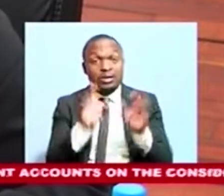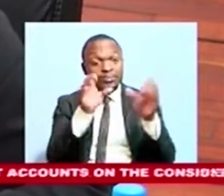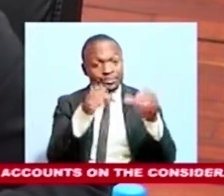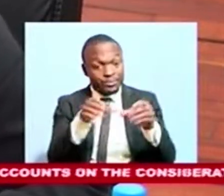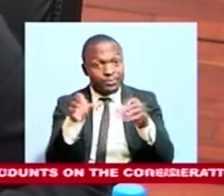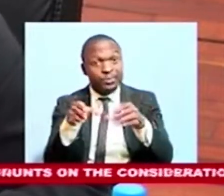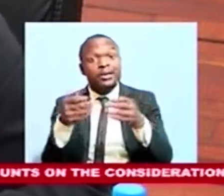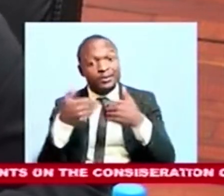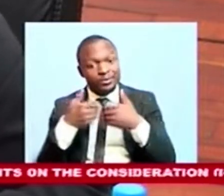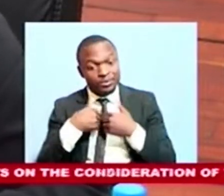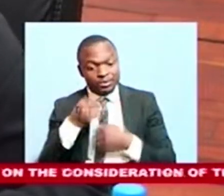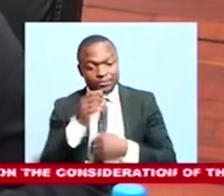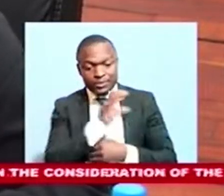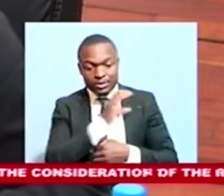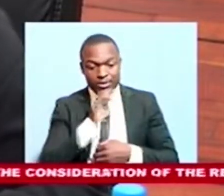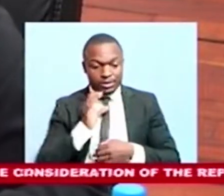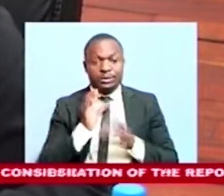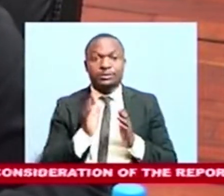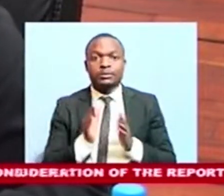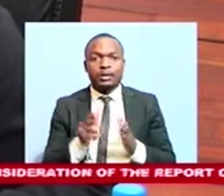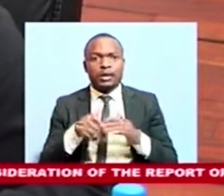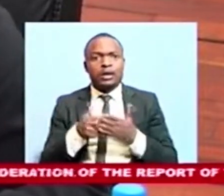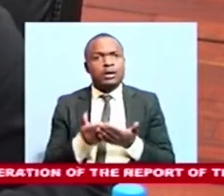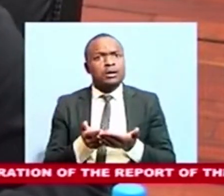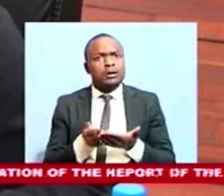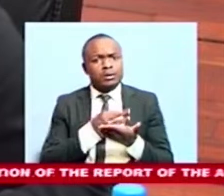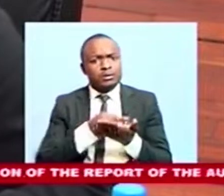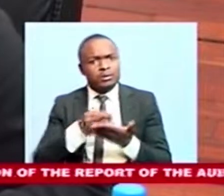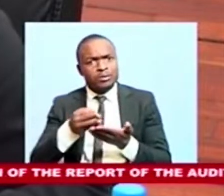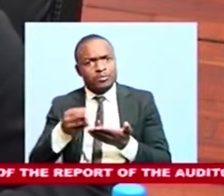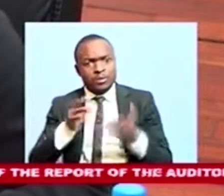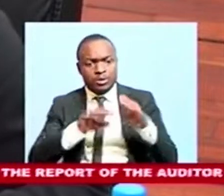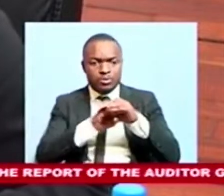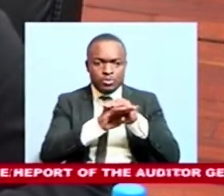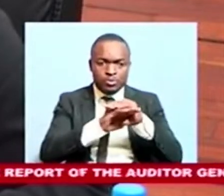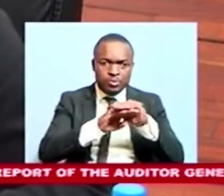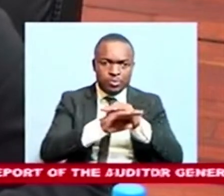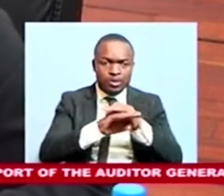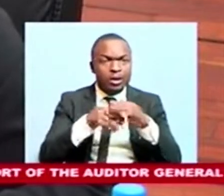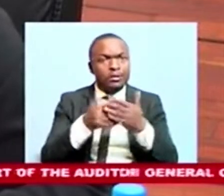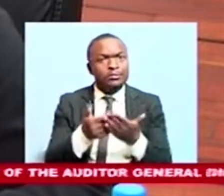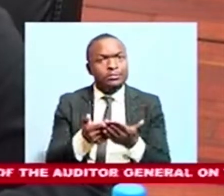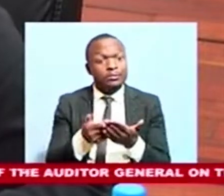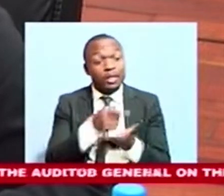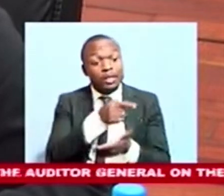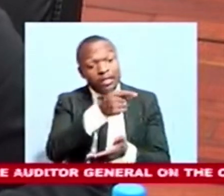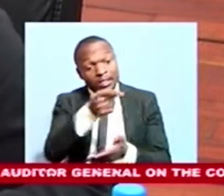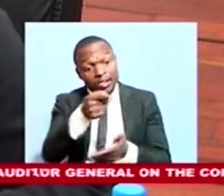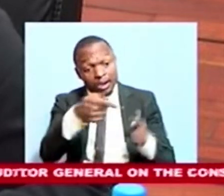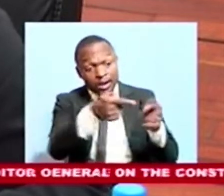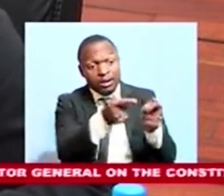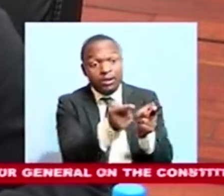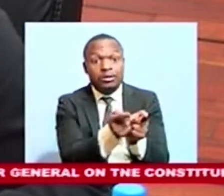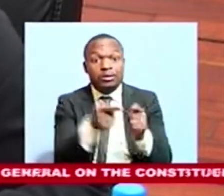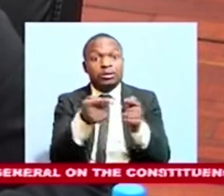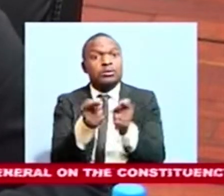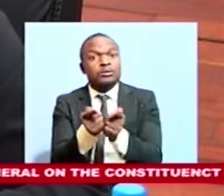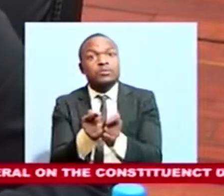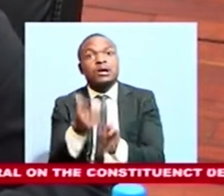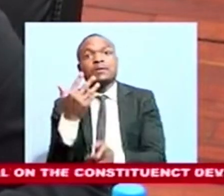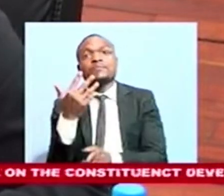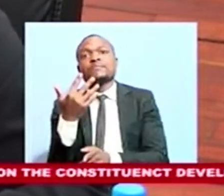have councillors. How did you fail to access these groups, 5